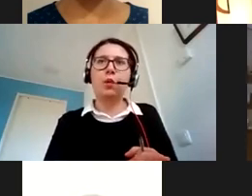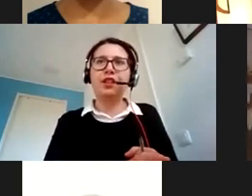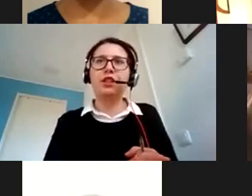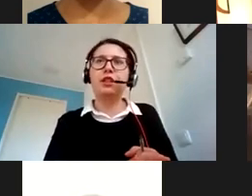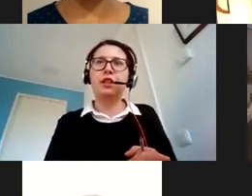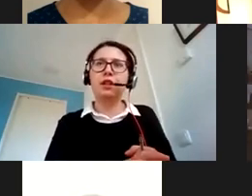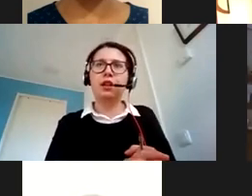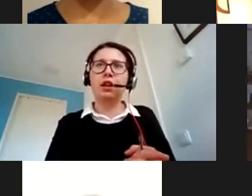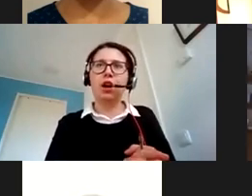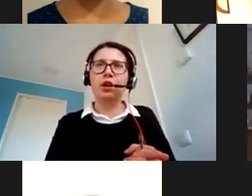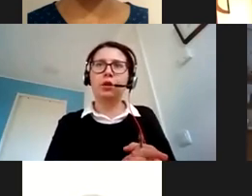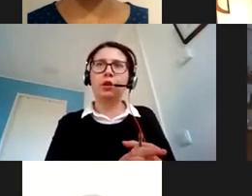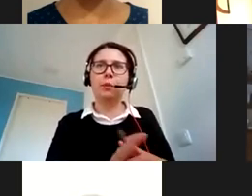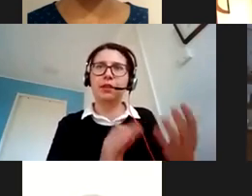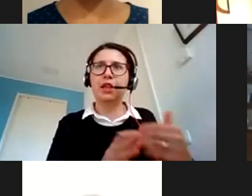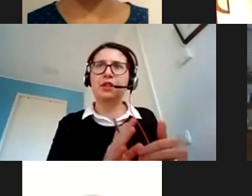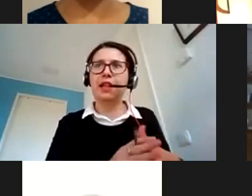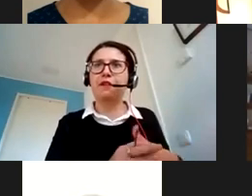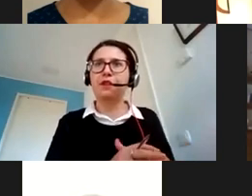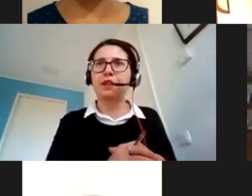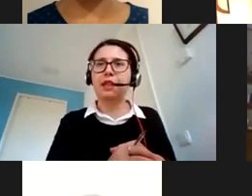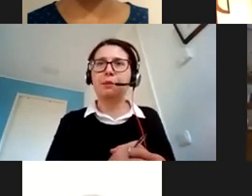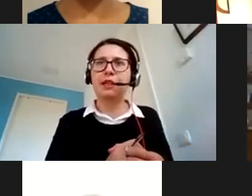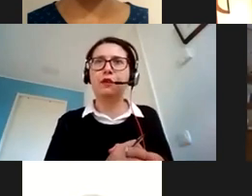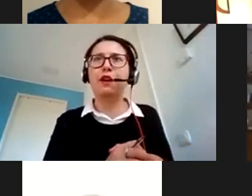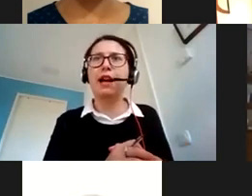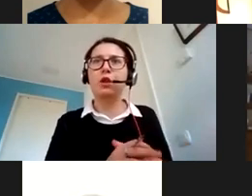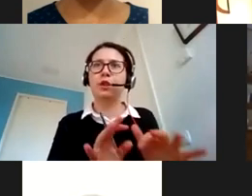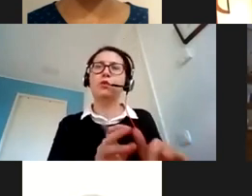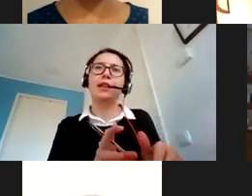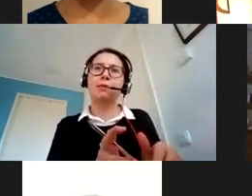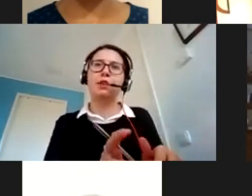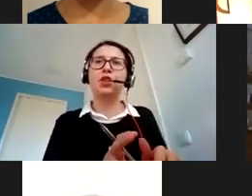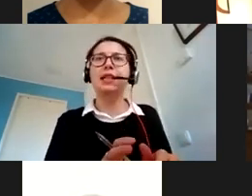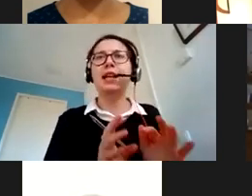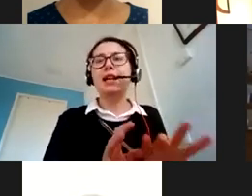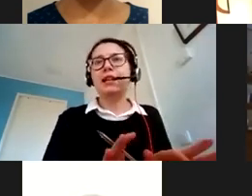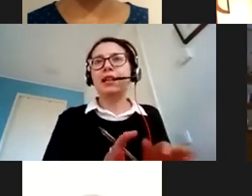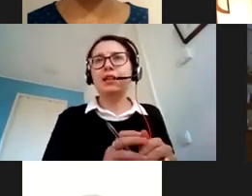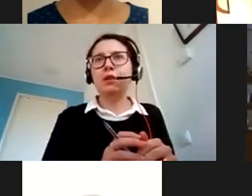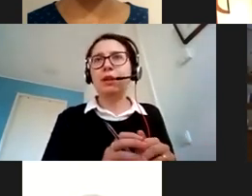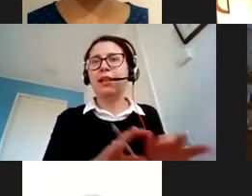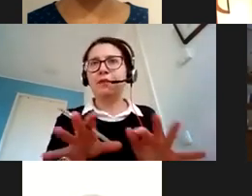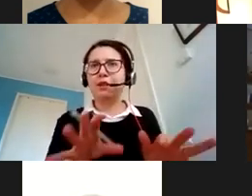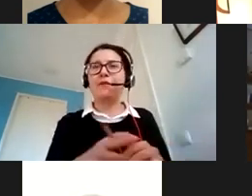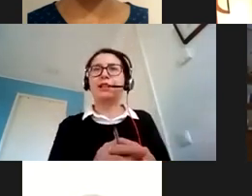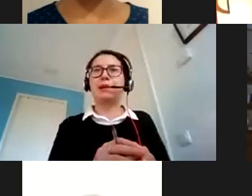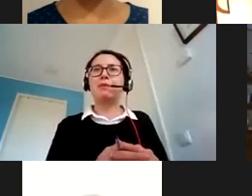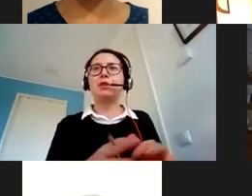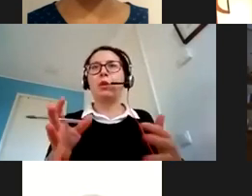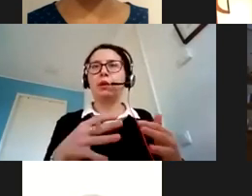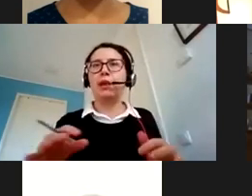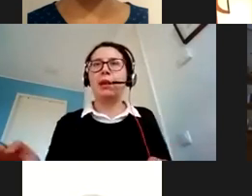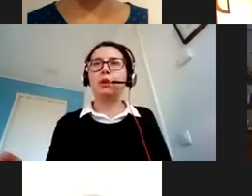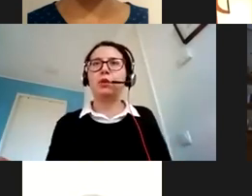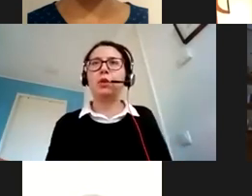already questions on the presentations that have taken place so far and you want to write them in the chat, that will save us some time, so